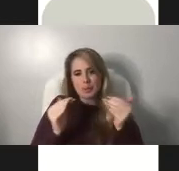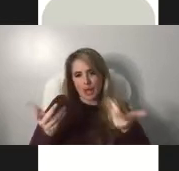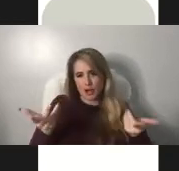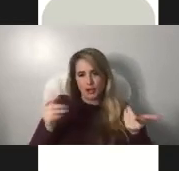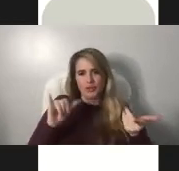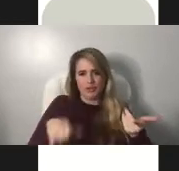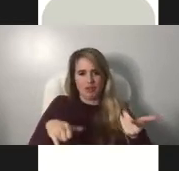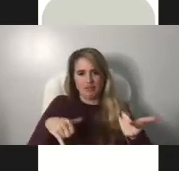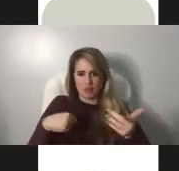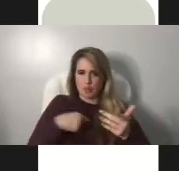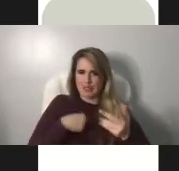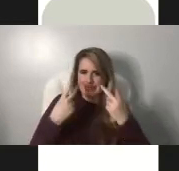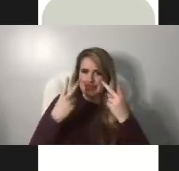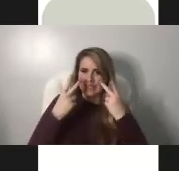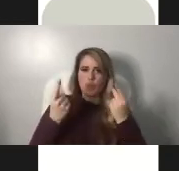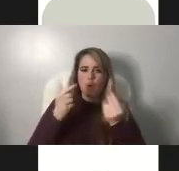studies have developed.